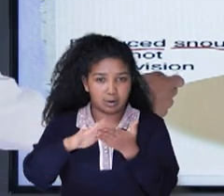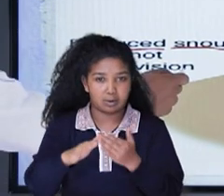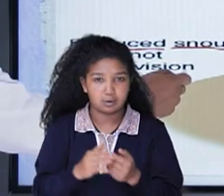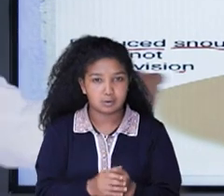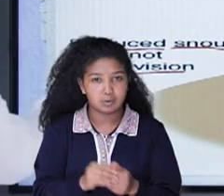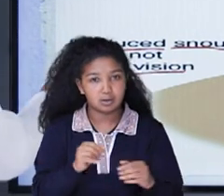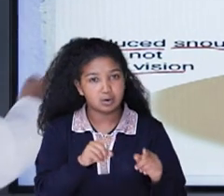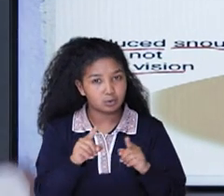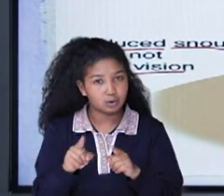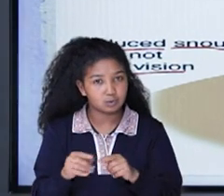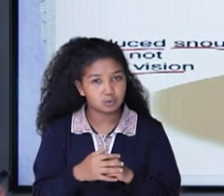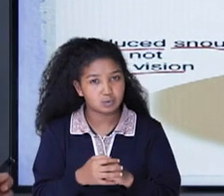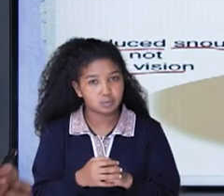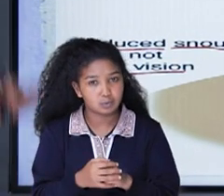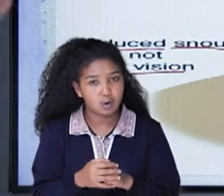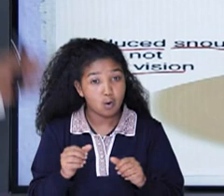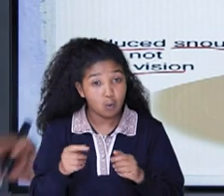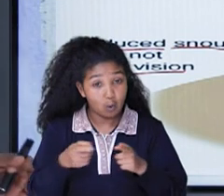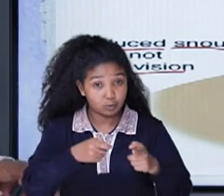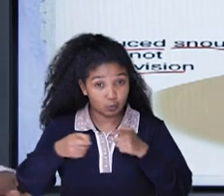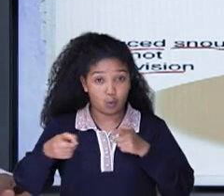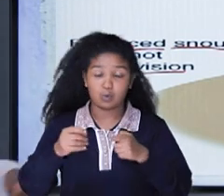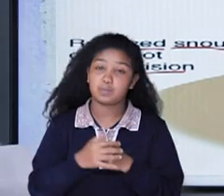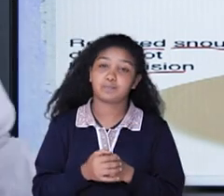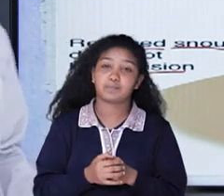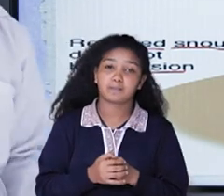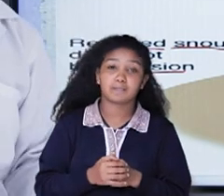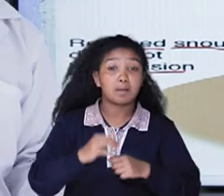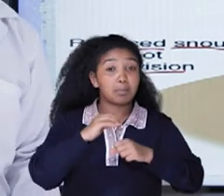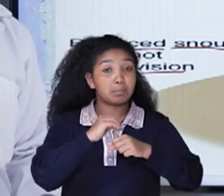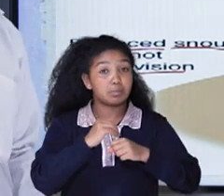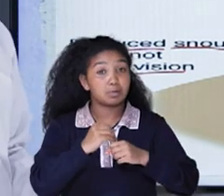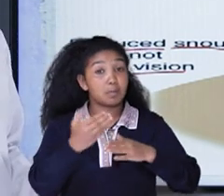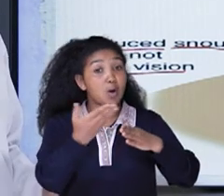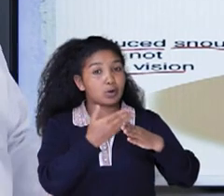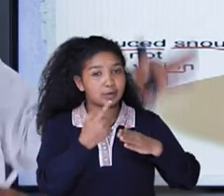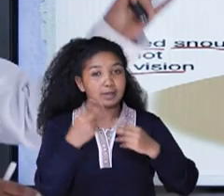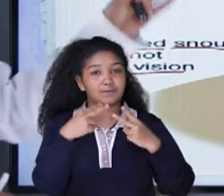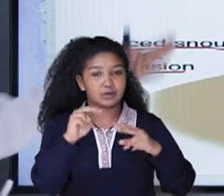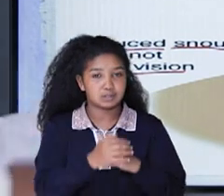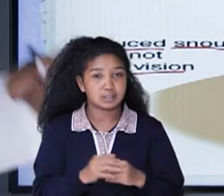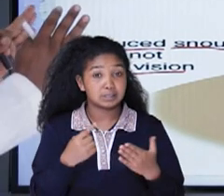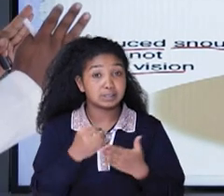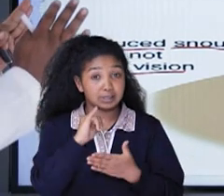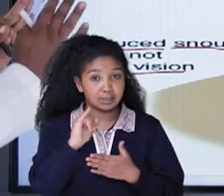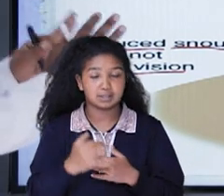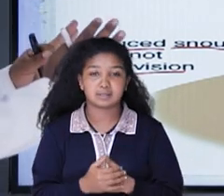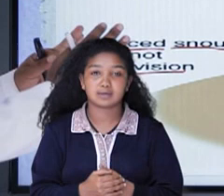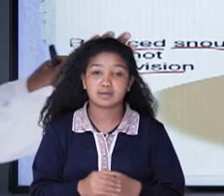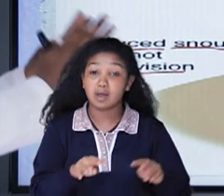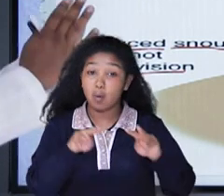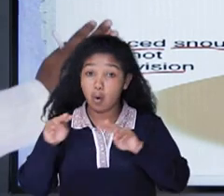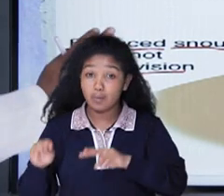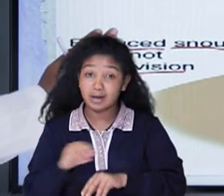in order to control blocking the vision. So this is the